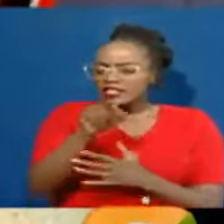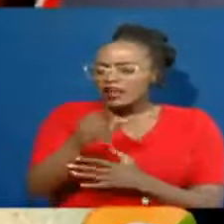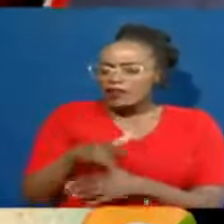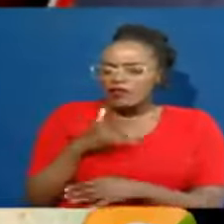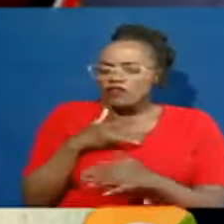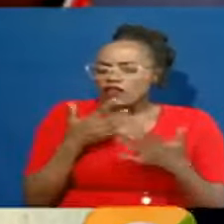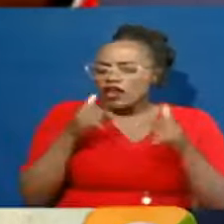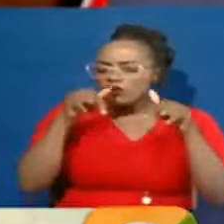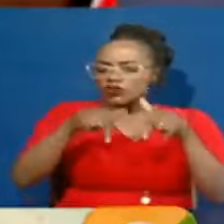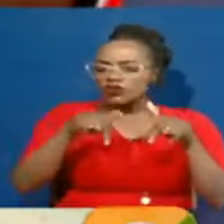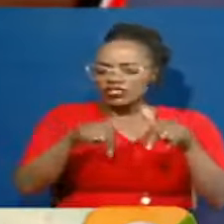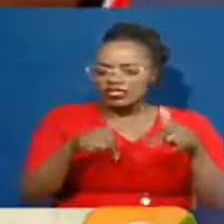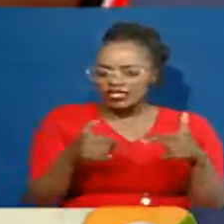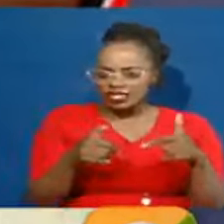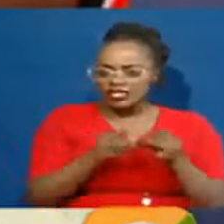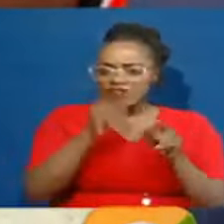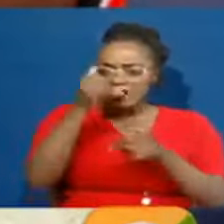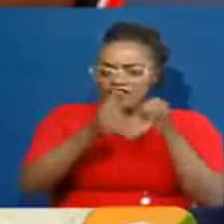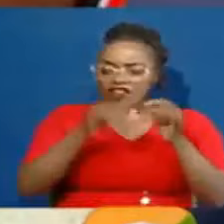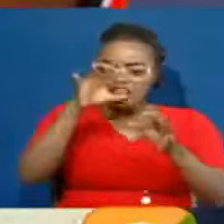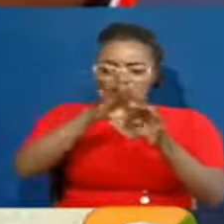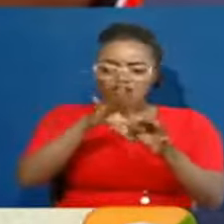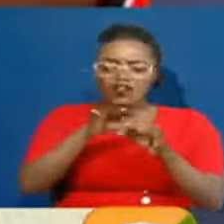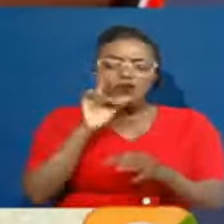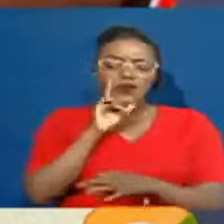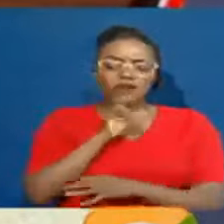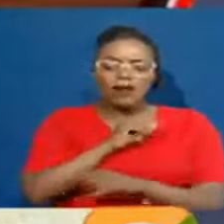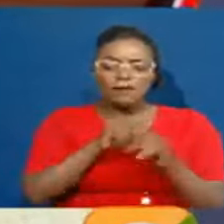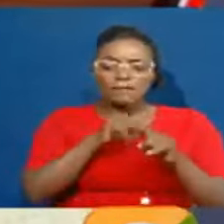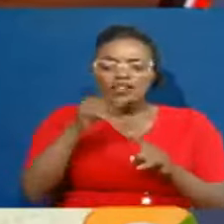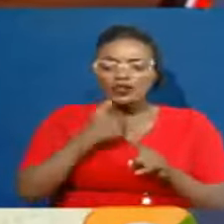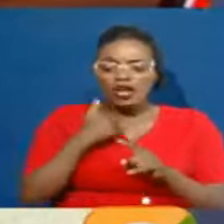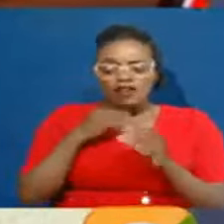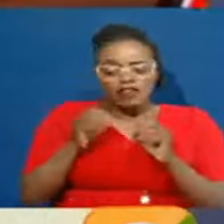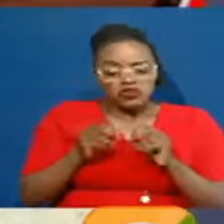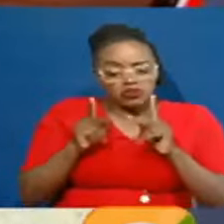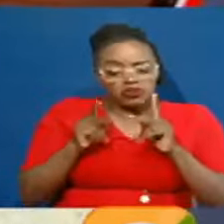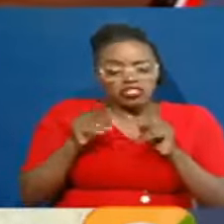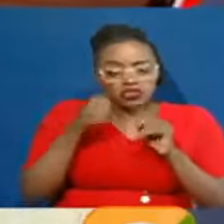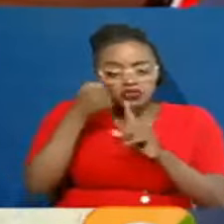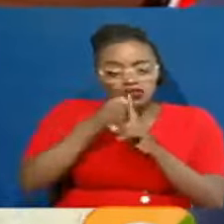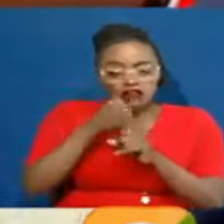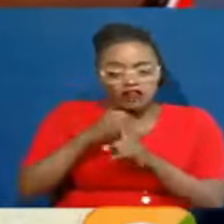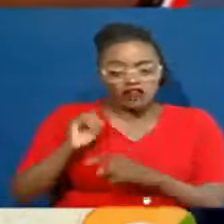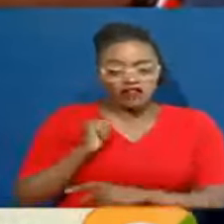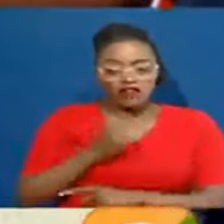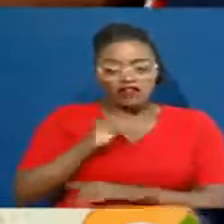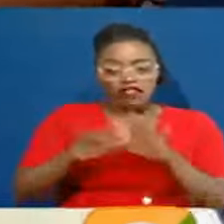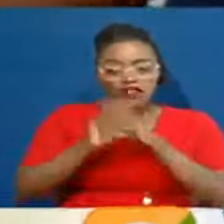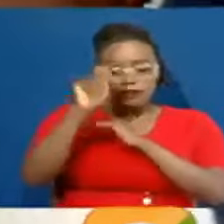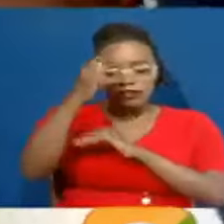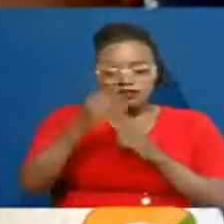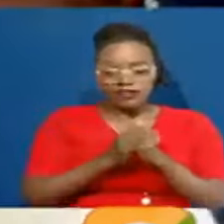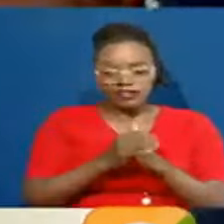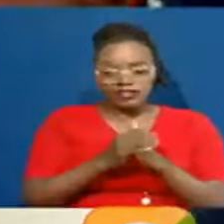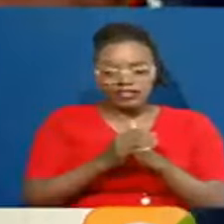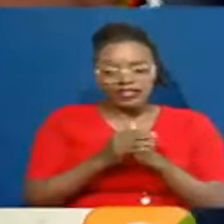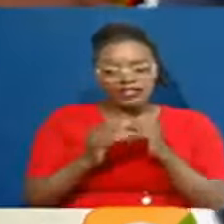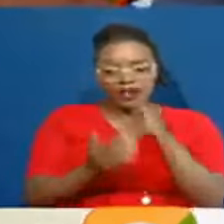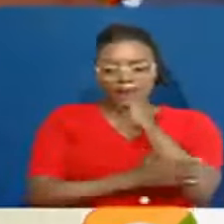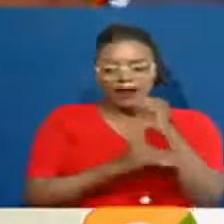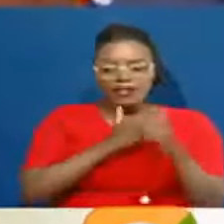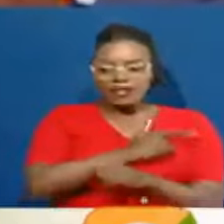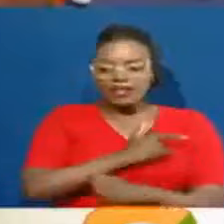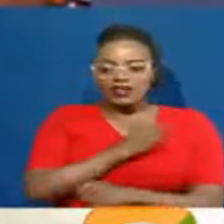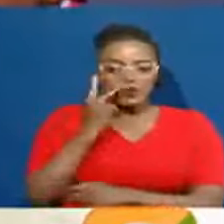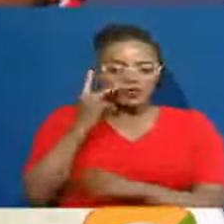feel today that finally the vote is out, but you have a fighting chance in the Senate, especially for the Deputy President? It is very unfortunate to see